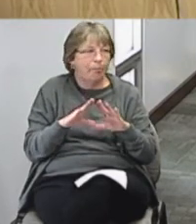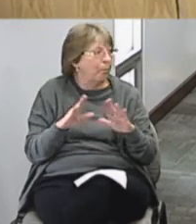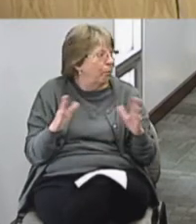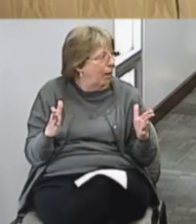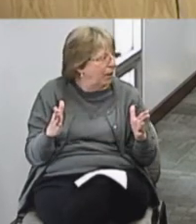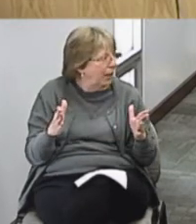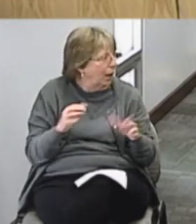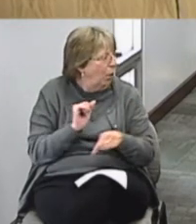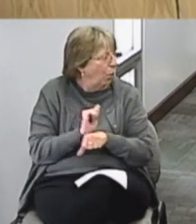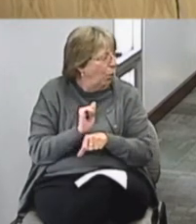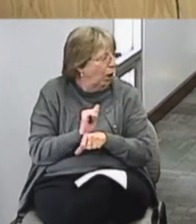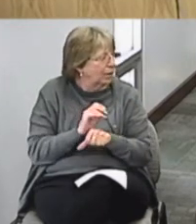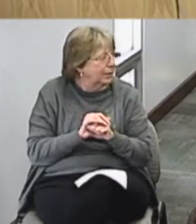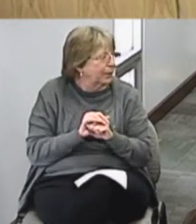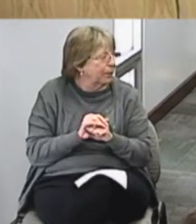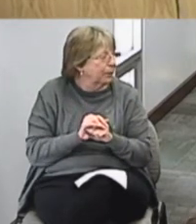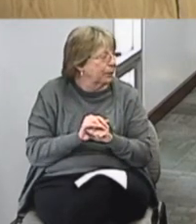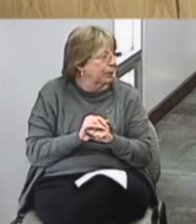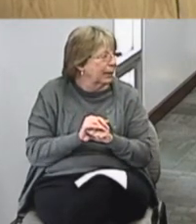Oh,